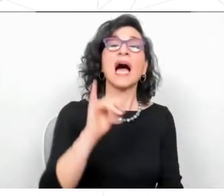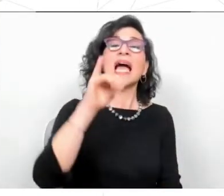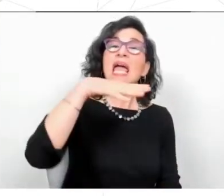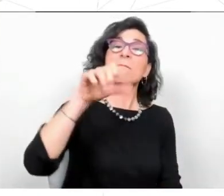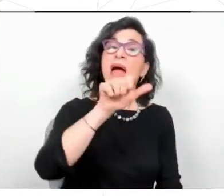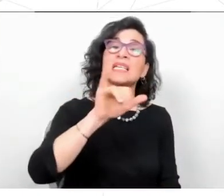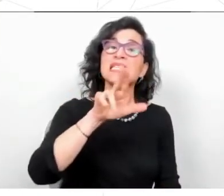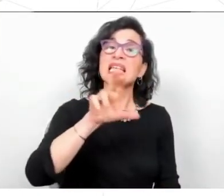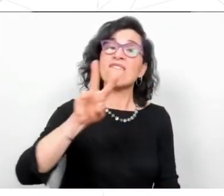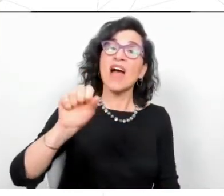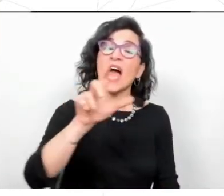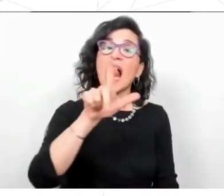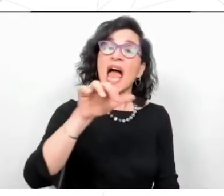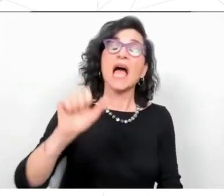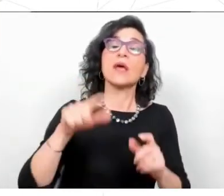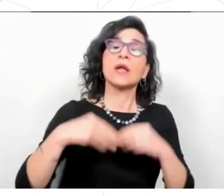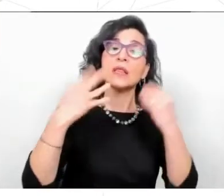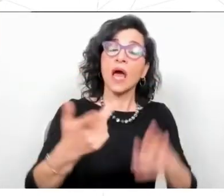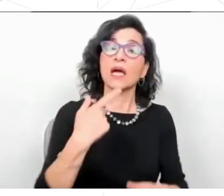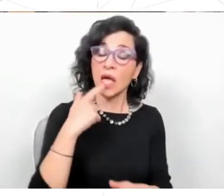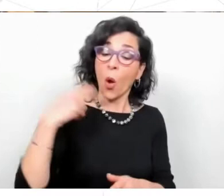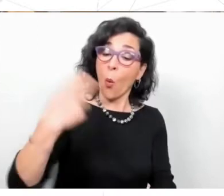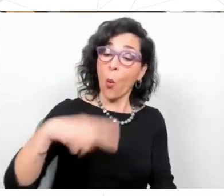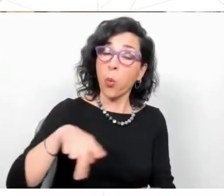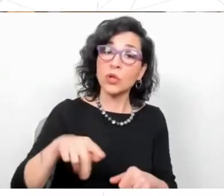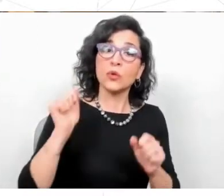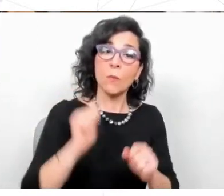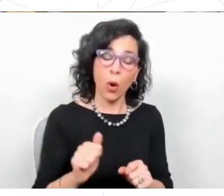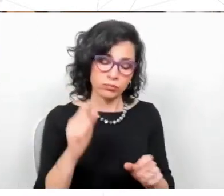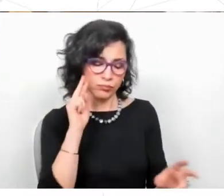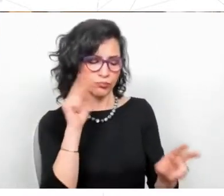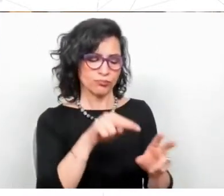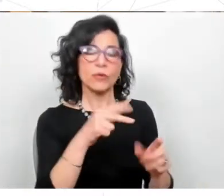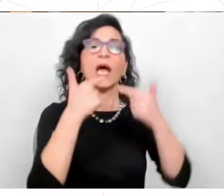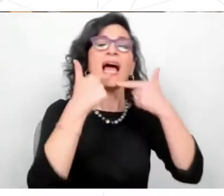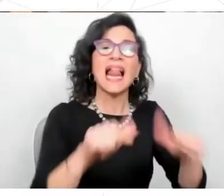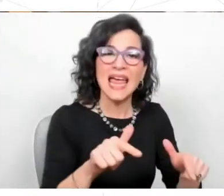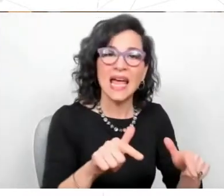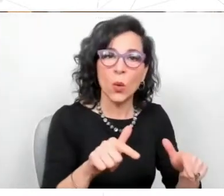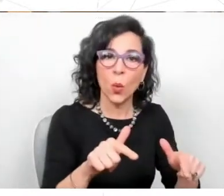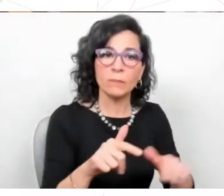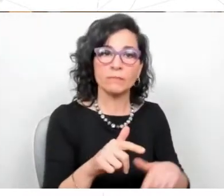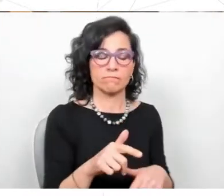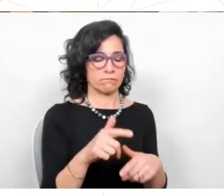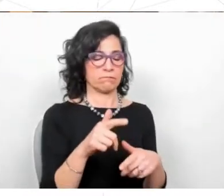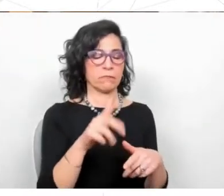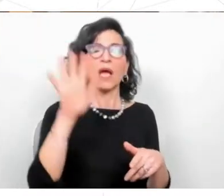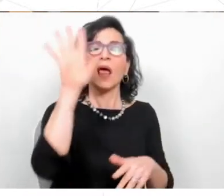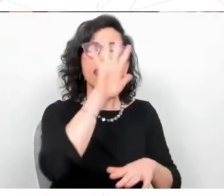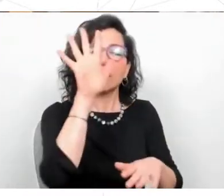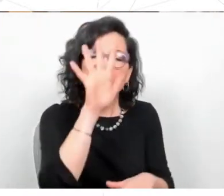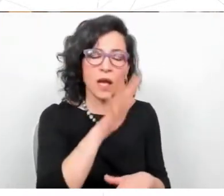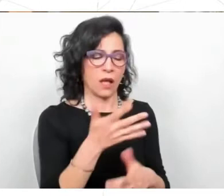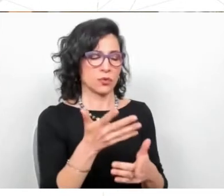what Immersive Reader does is it allows users to really focus in on language. It helps remove distractions.